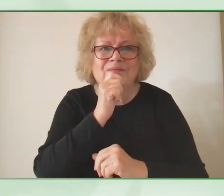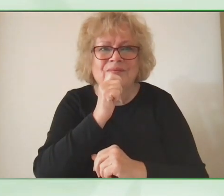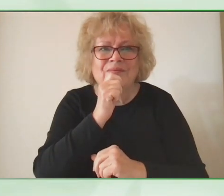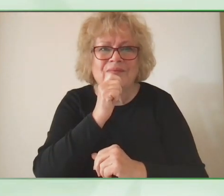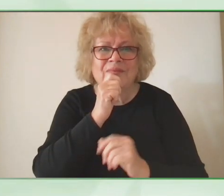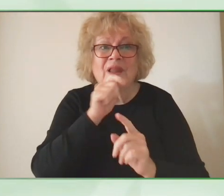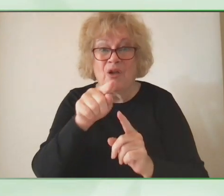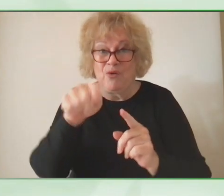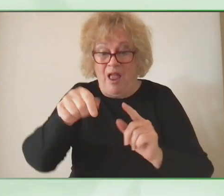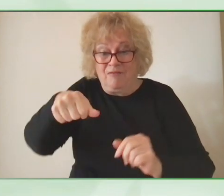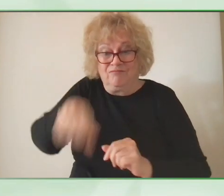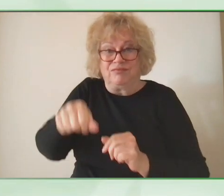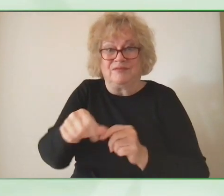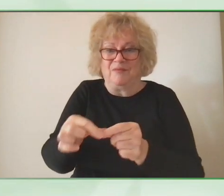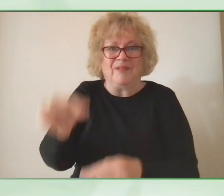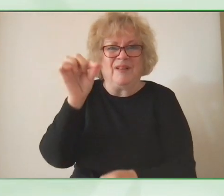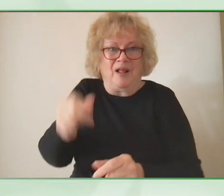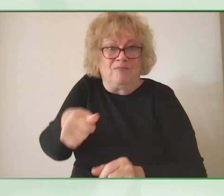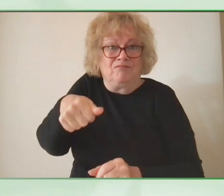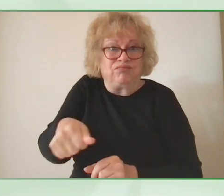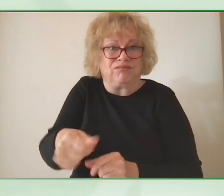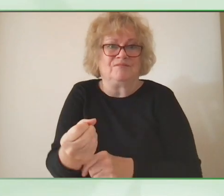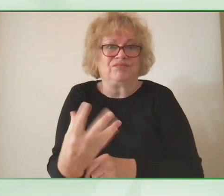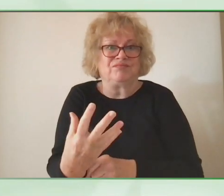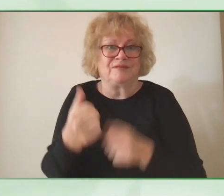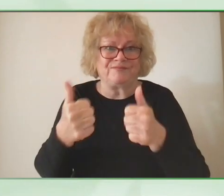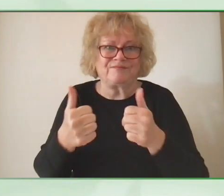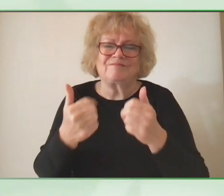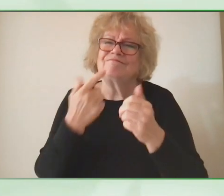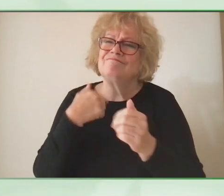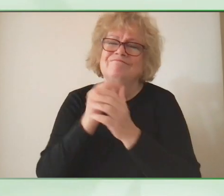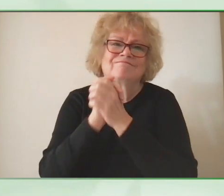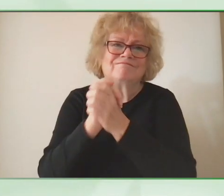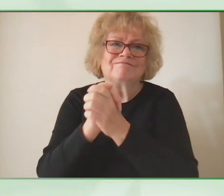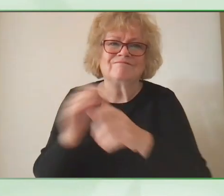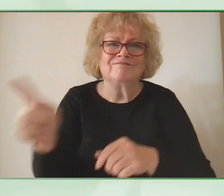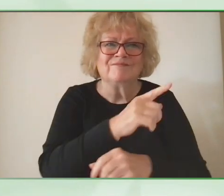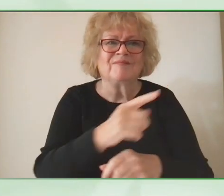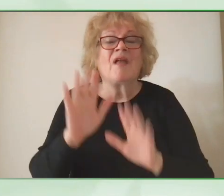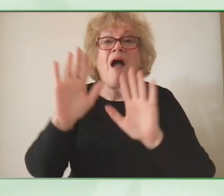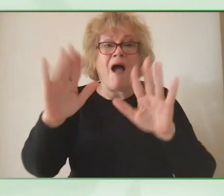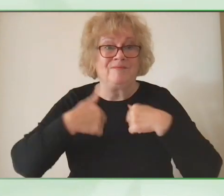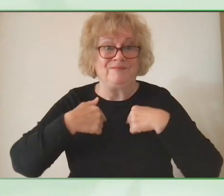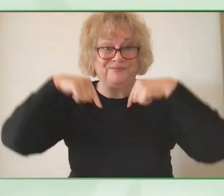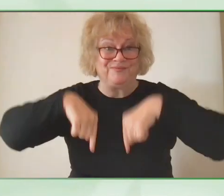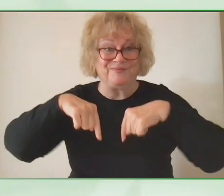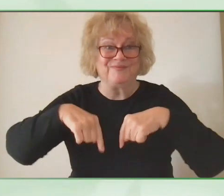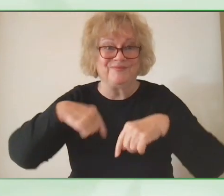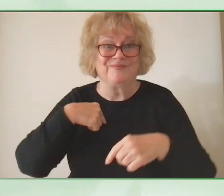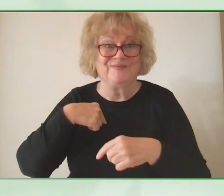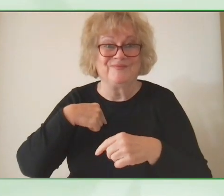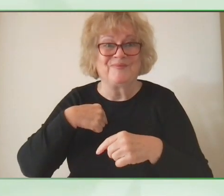a neurodivergent trying to connect up other similar founders and disabled entrepreneurs, as well